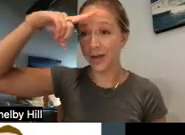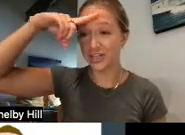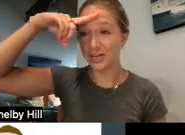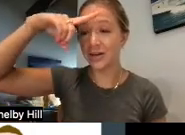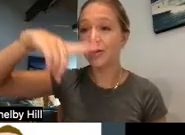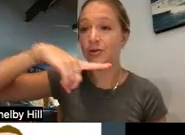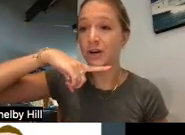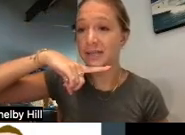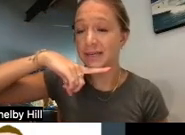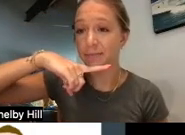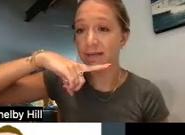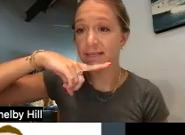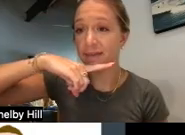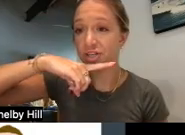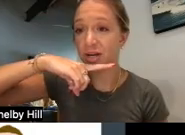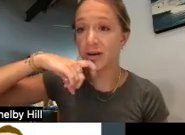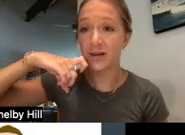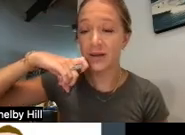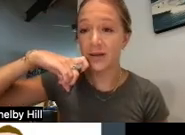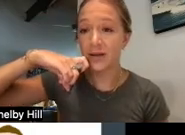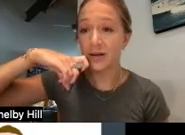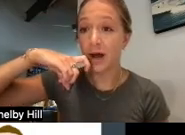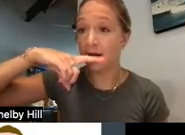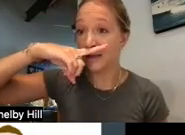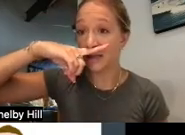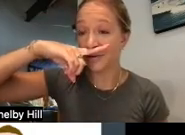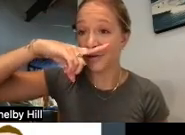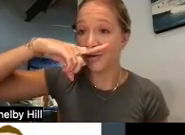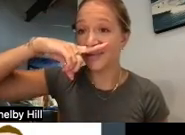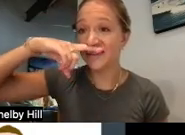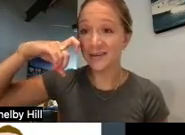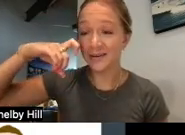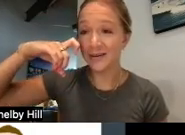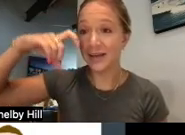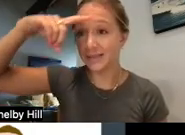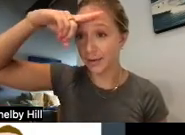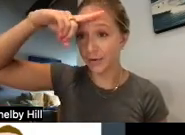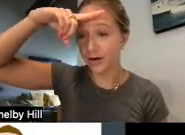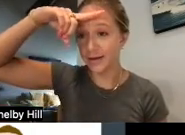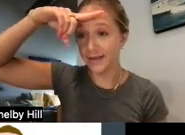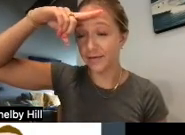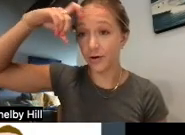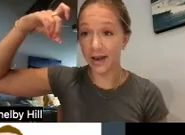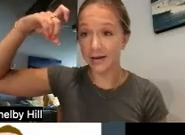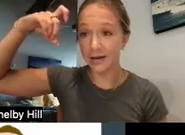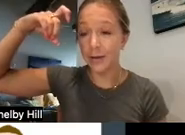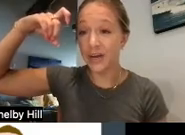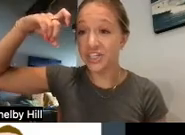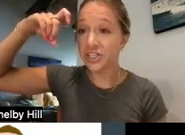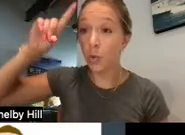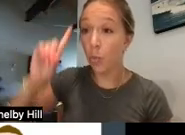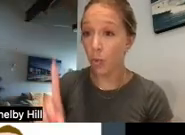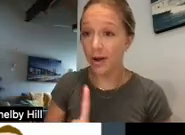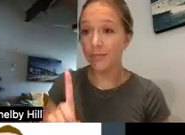sign location. Dry takes place at the chin. Ugly is under the nose, and summer is at the forehead.